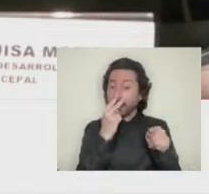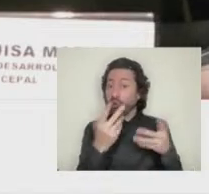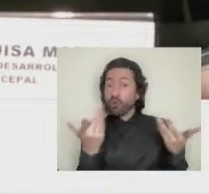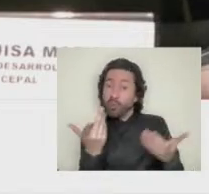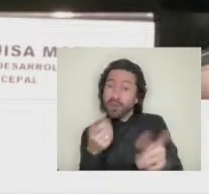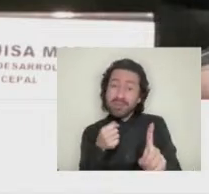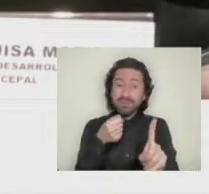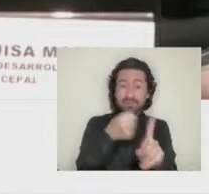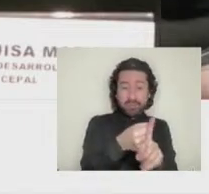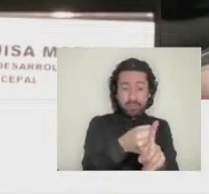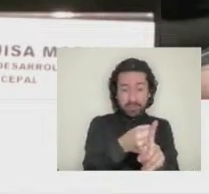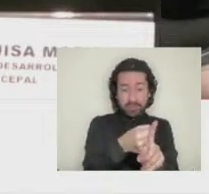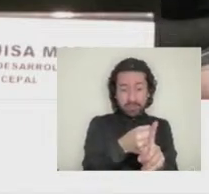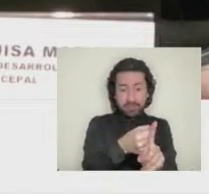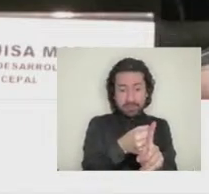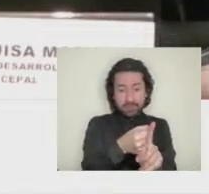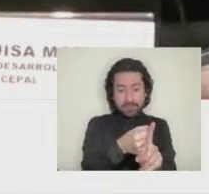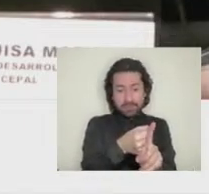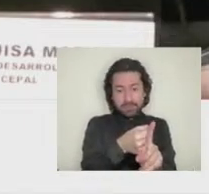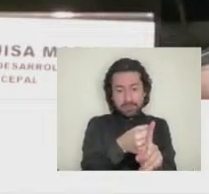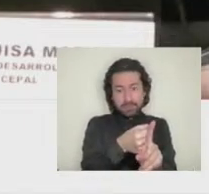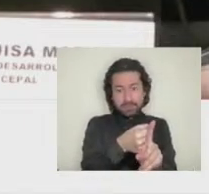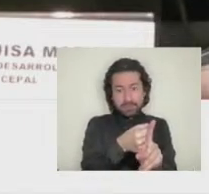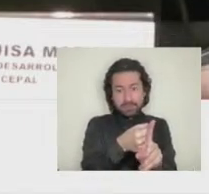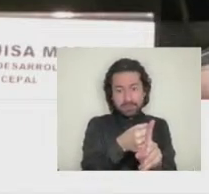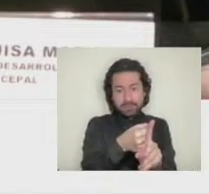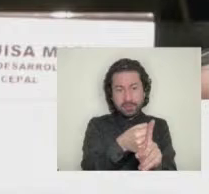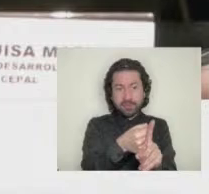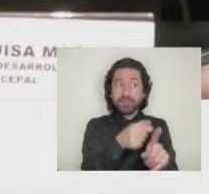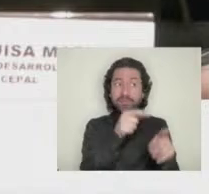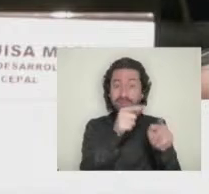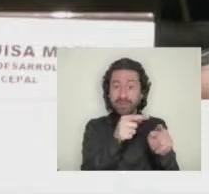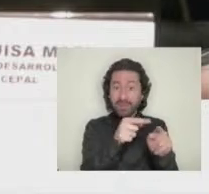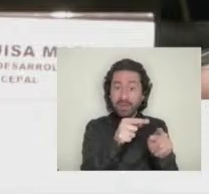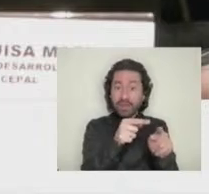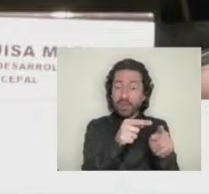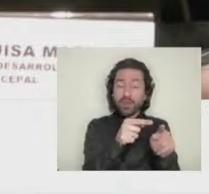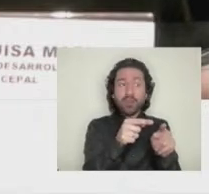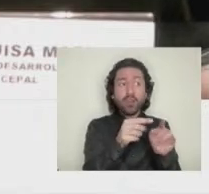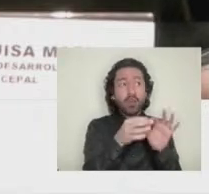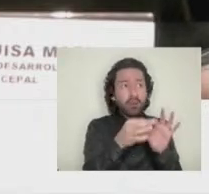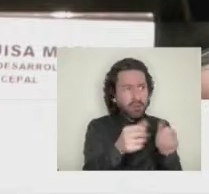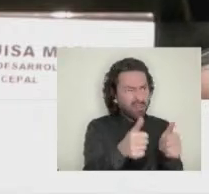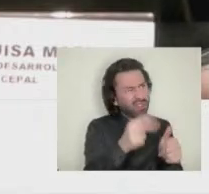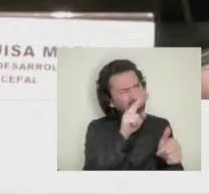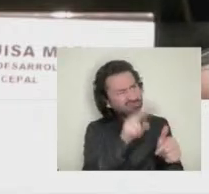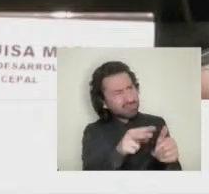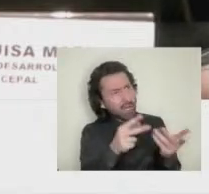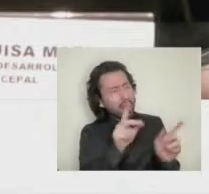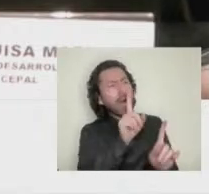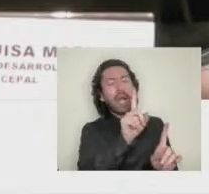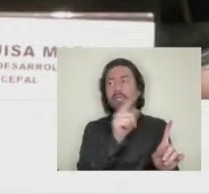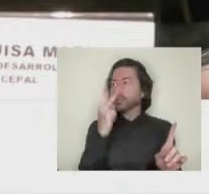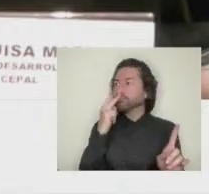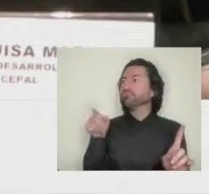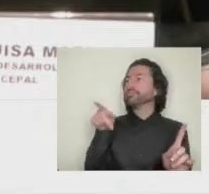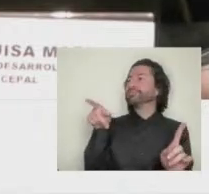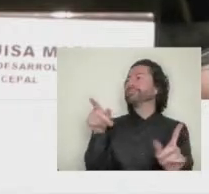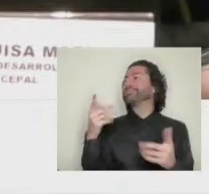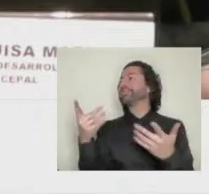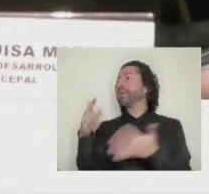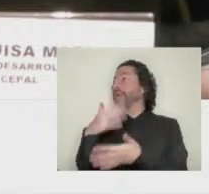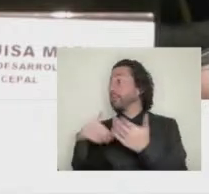impact that health has. This approach makes sense when we view the impact that